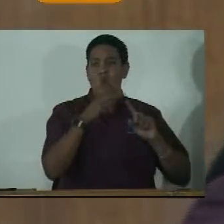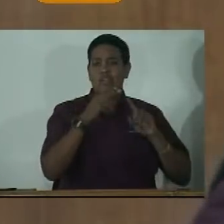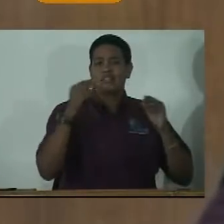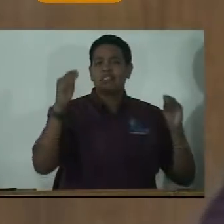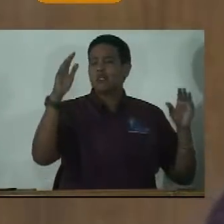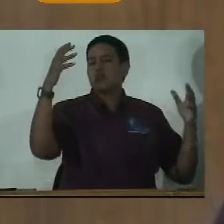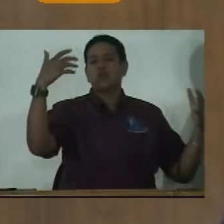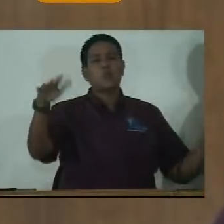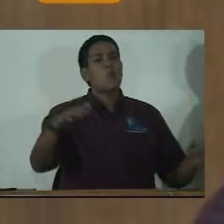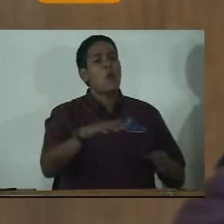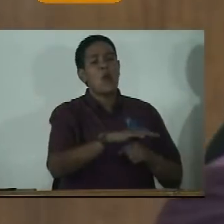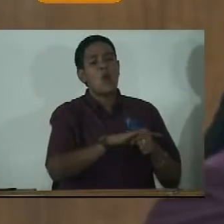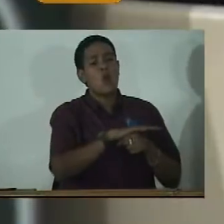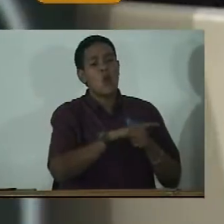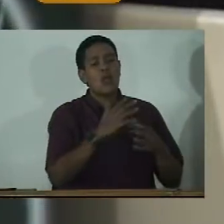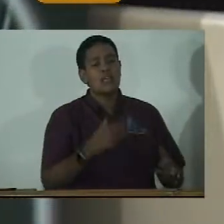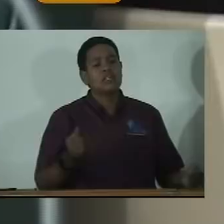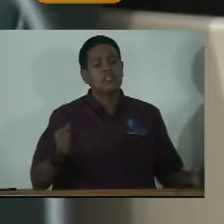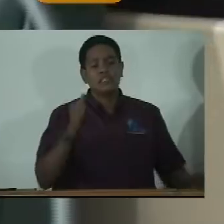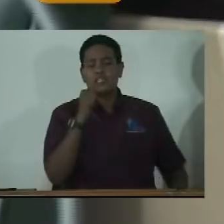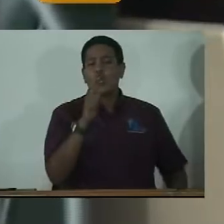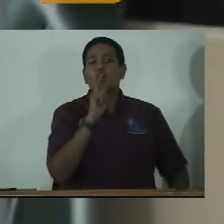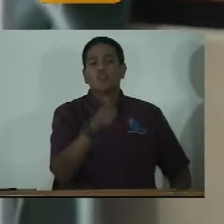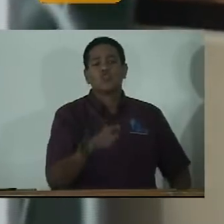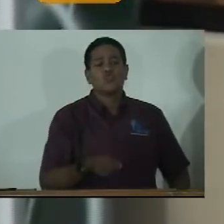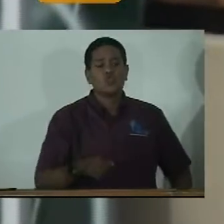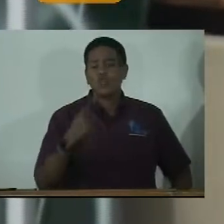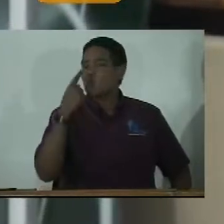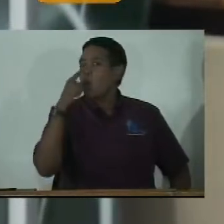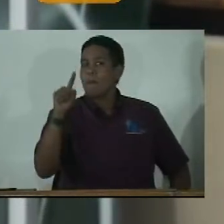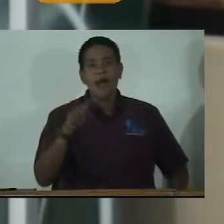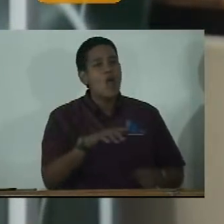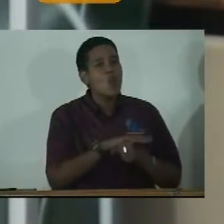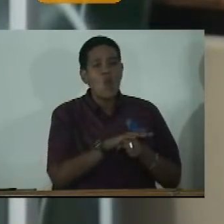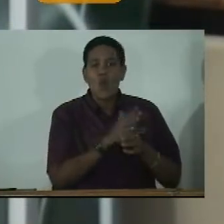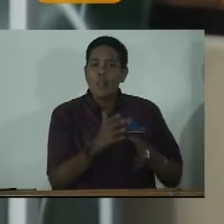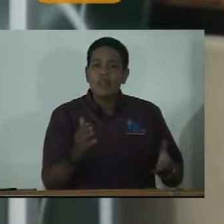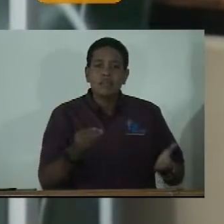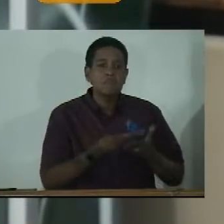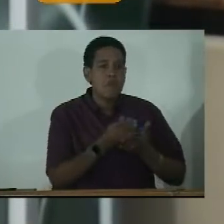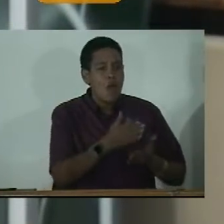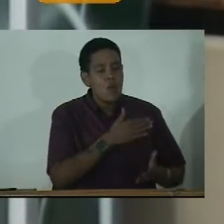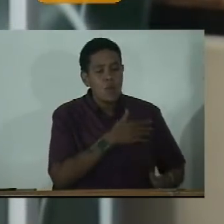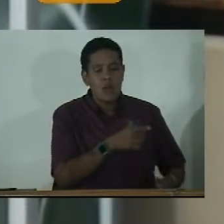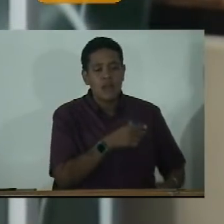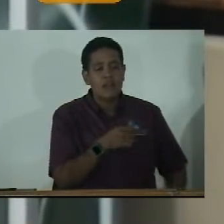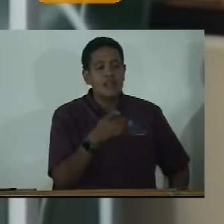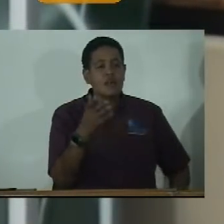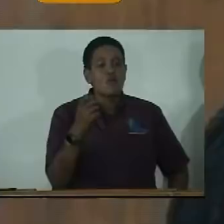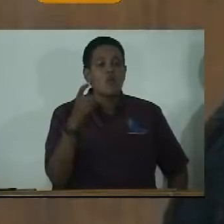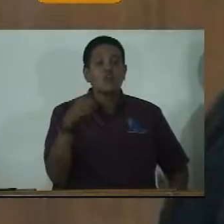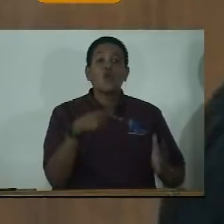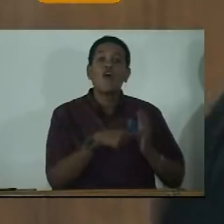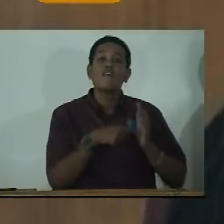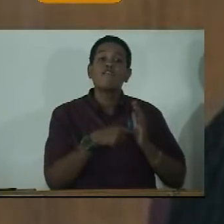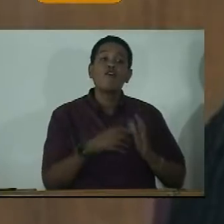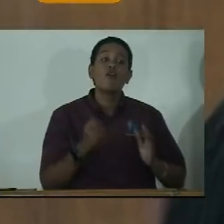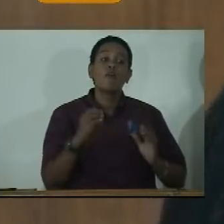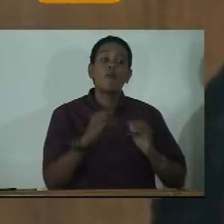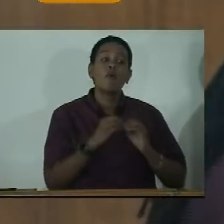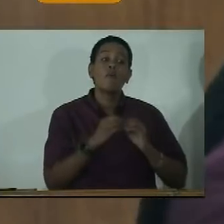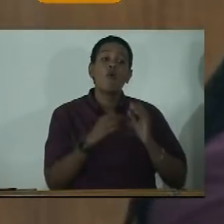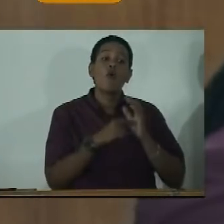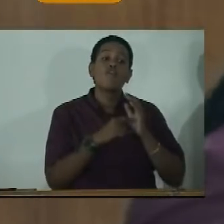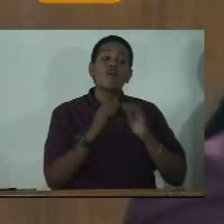sector, I tell you, it is not true. They don't mind local products. They want either a product to be affordable or more affordable than